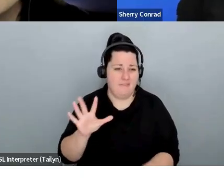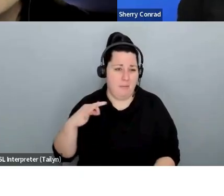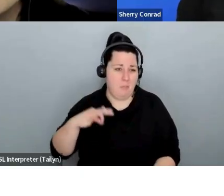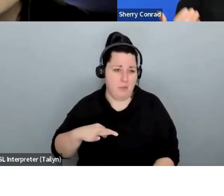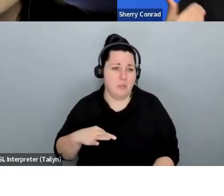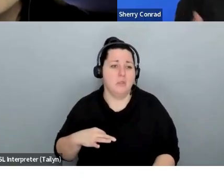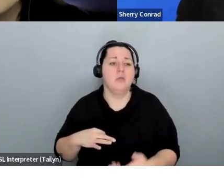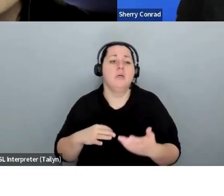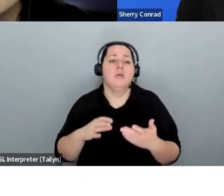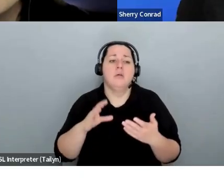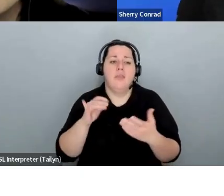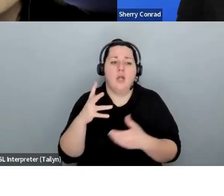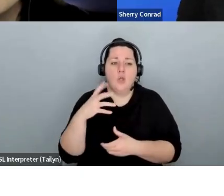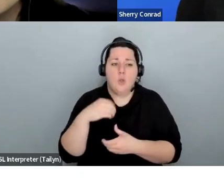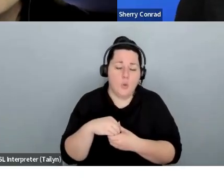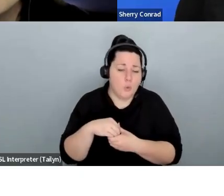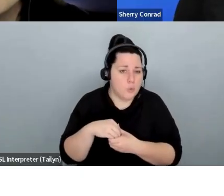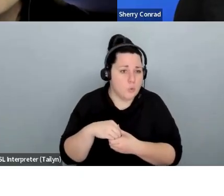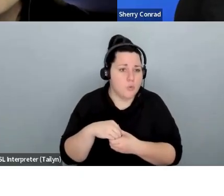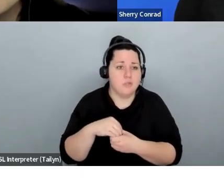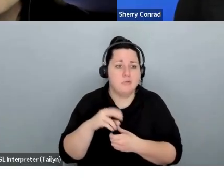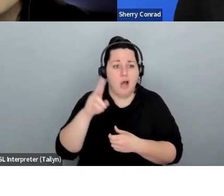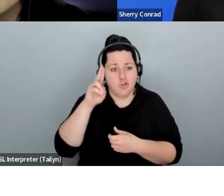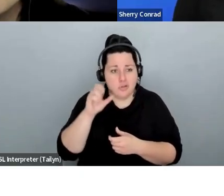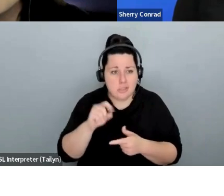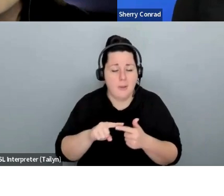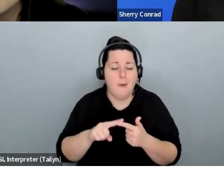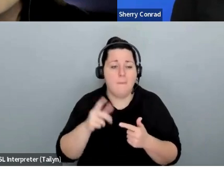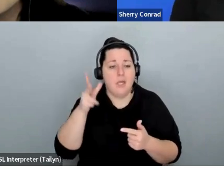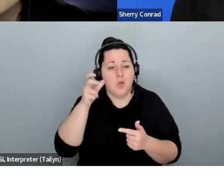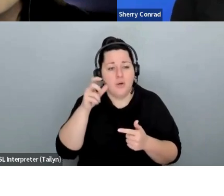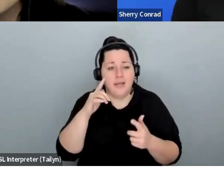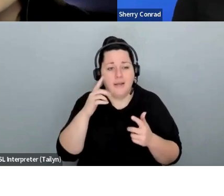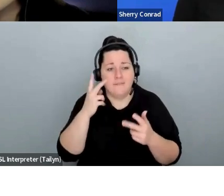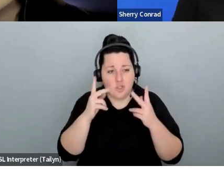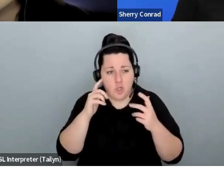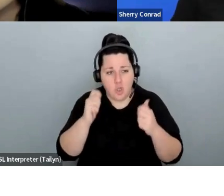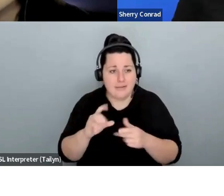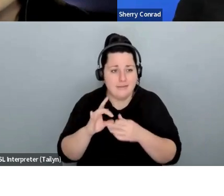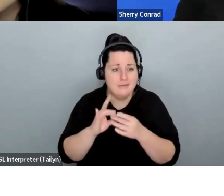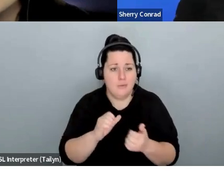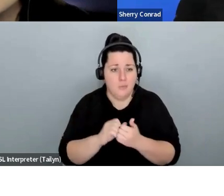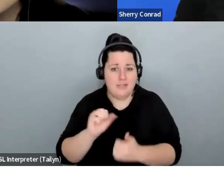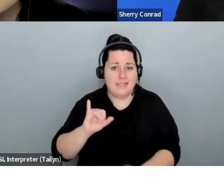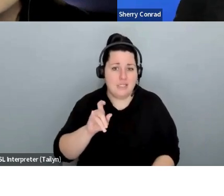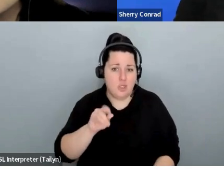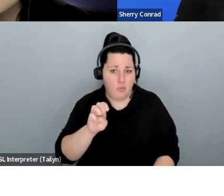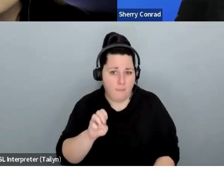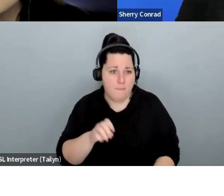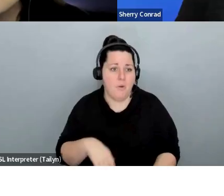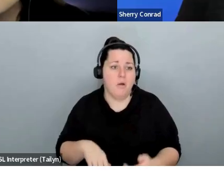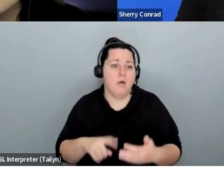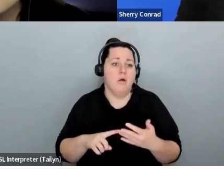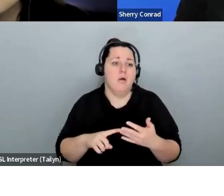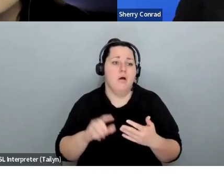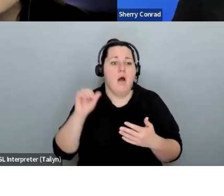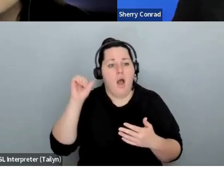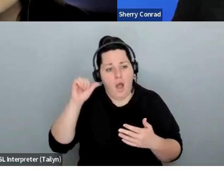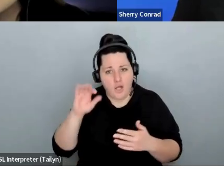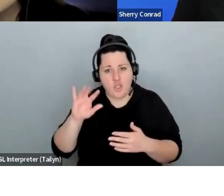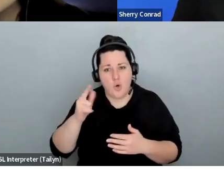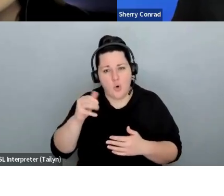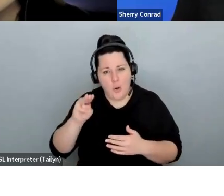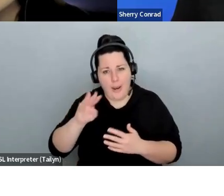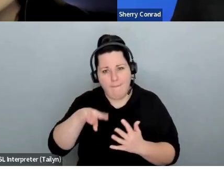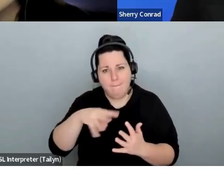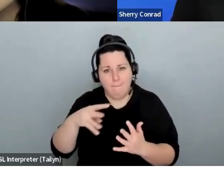it includes information on Usher syndrome, those hearing and vision losses associated with the syndrome, the audiogram review, the